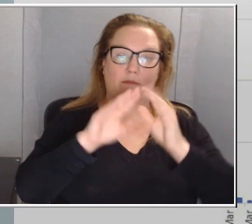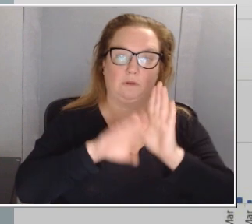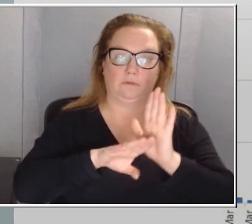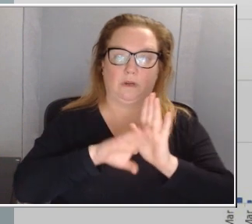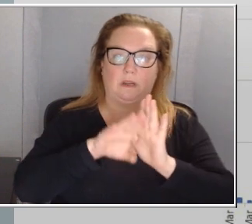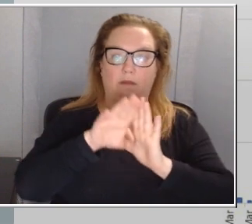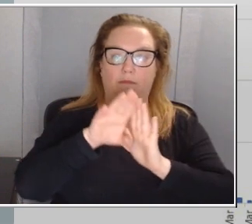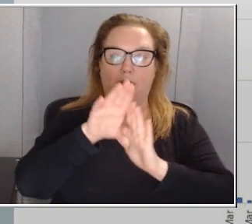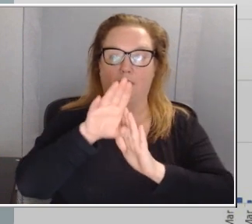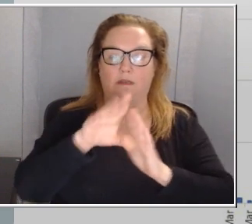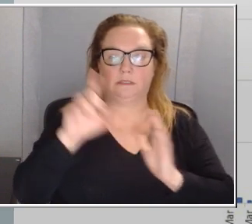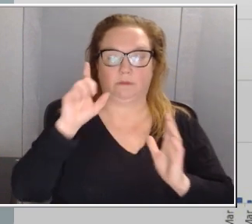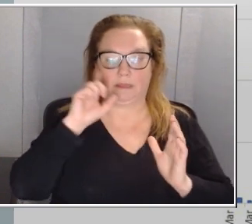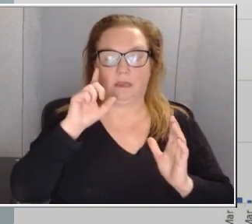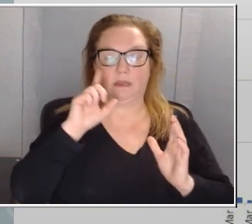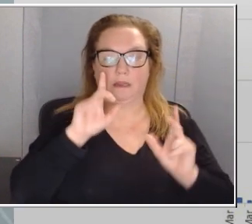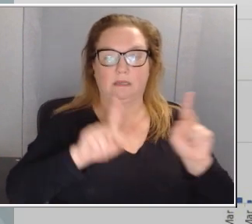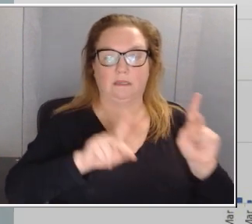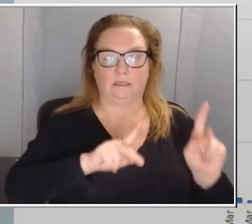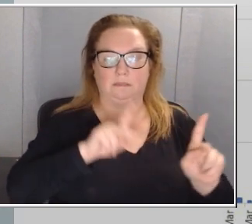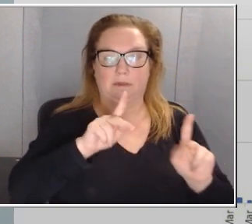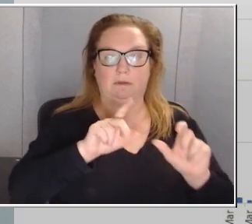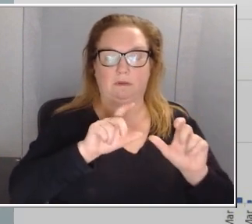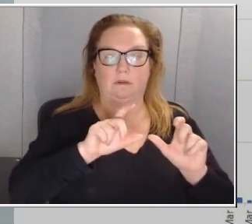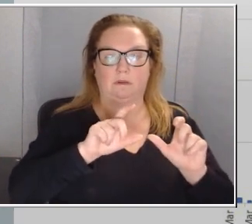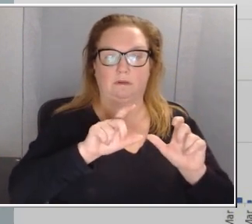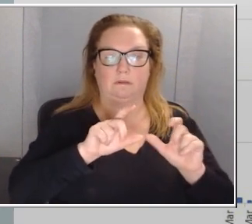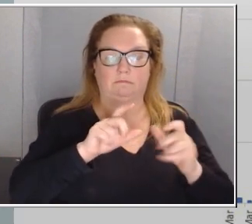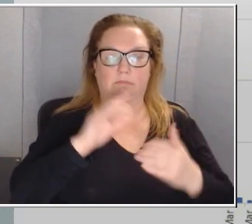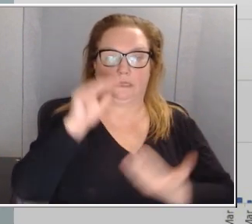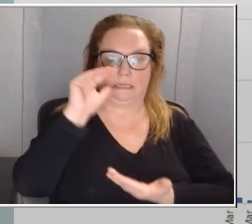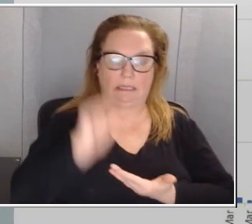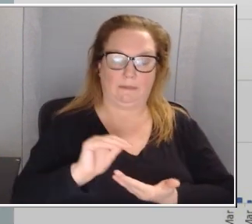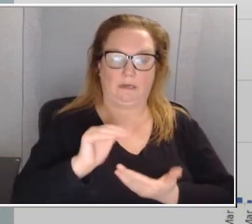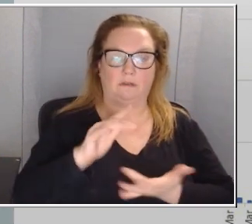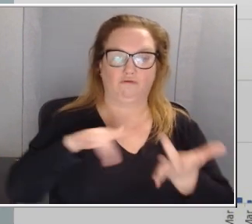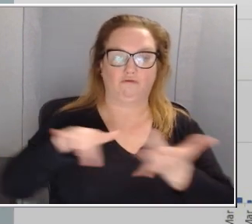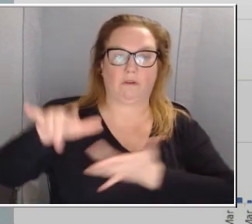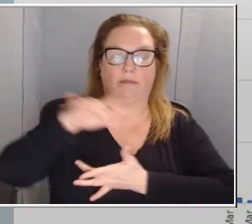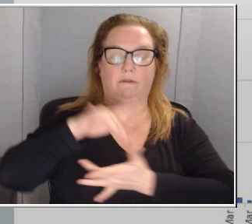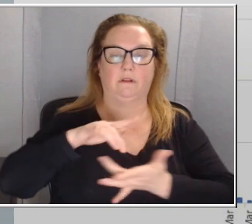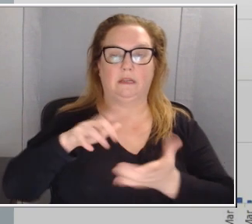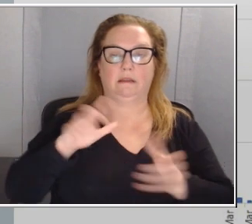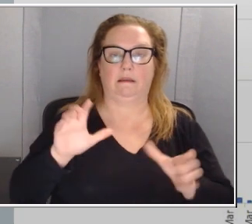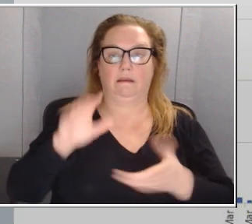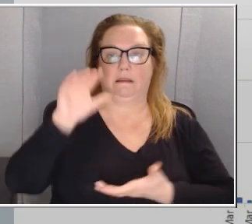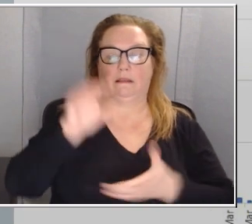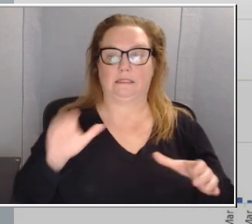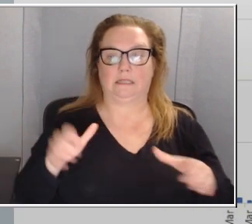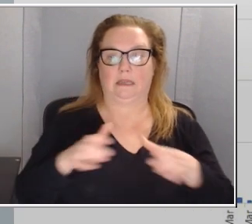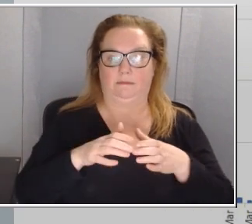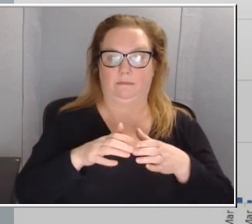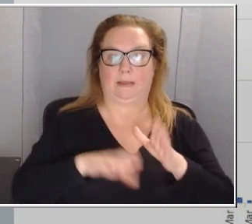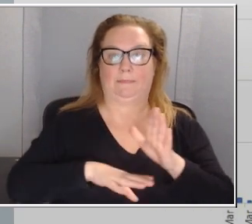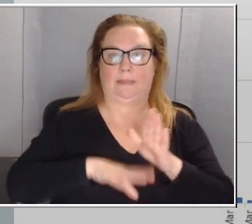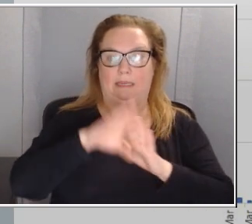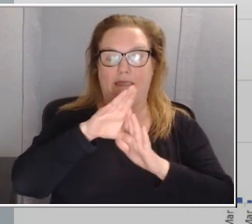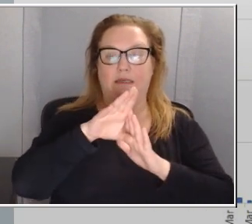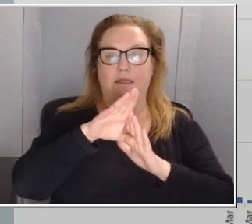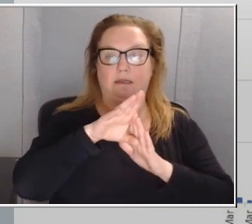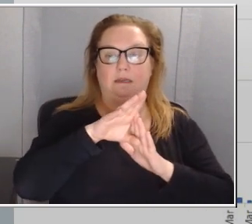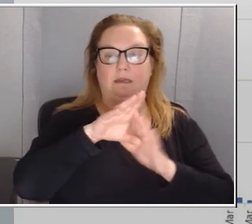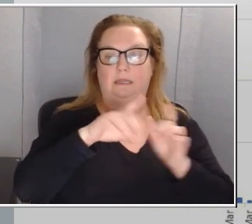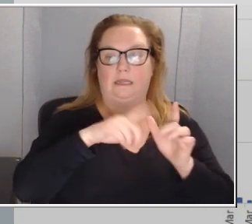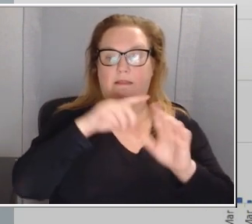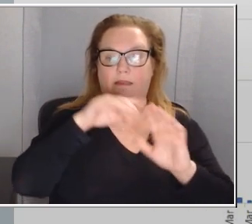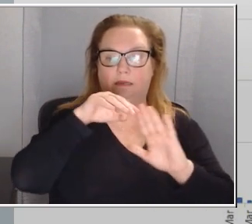we thought we would, as people contained their travel and less mass gatherings peaked out. And then on the downhill